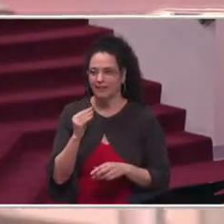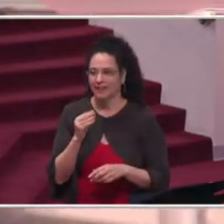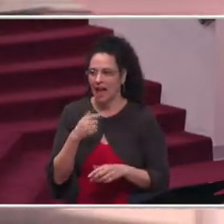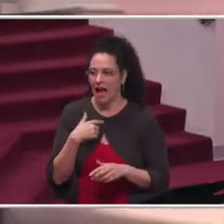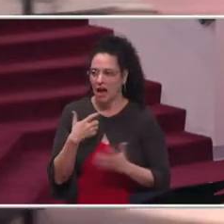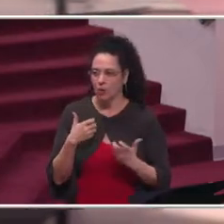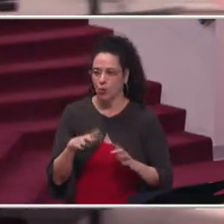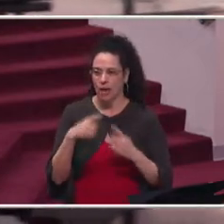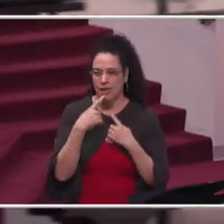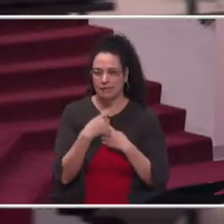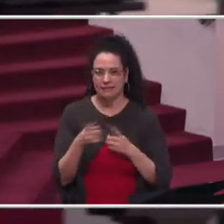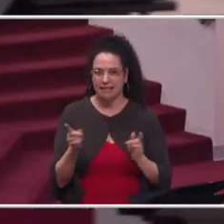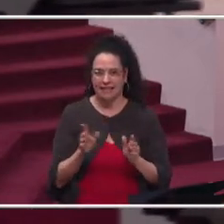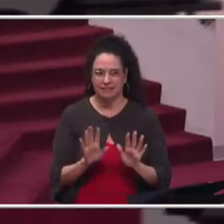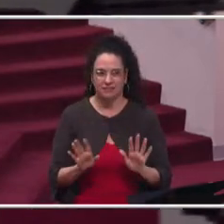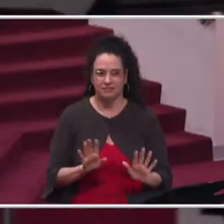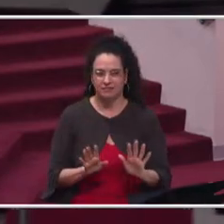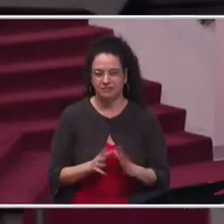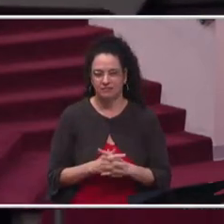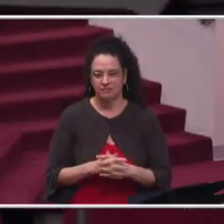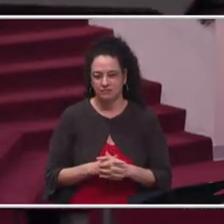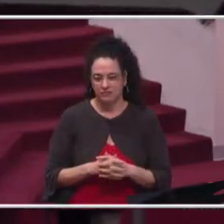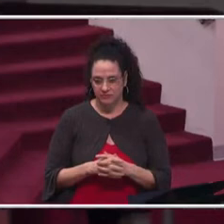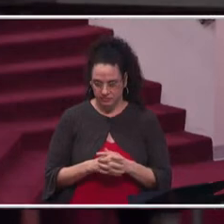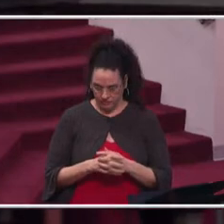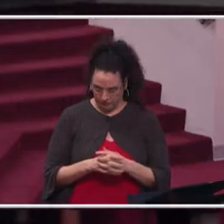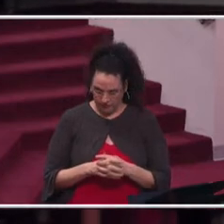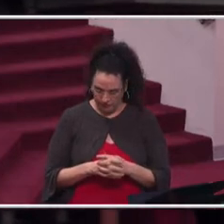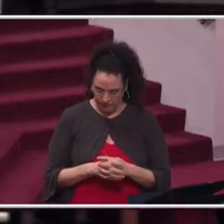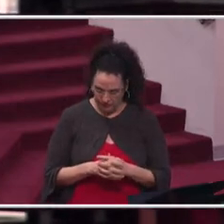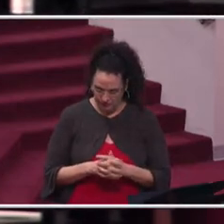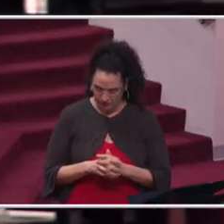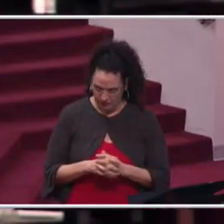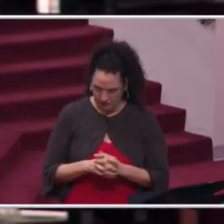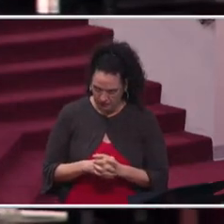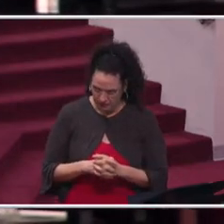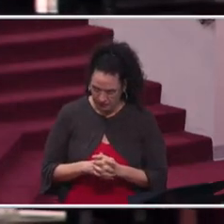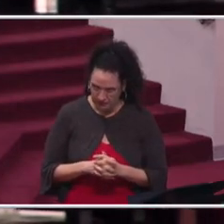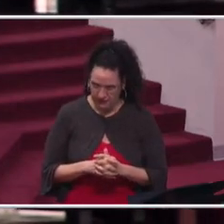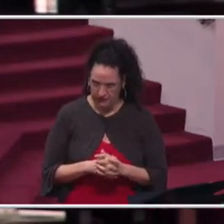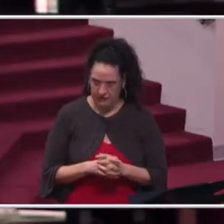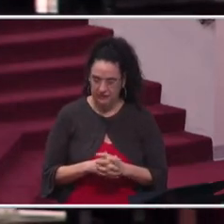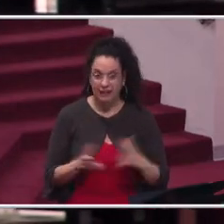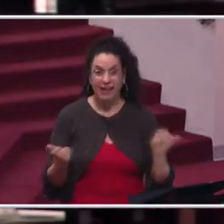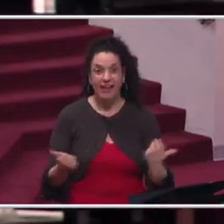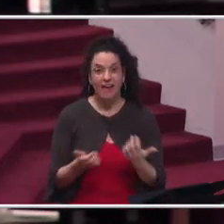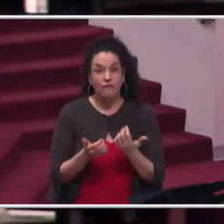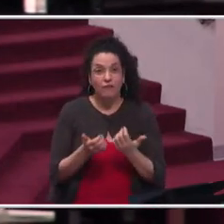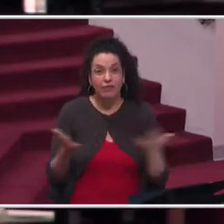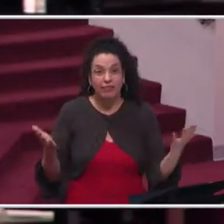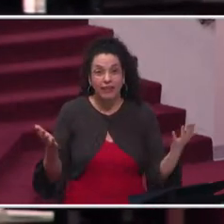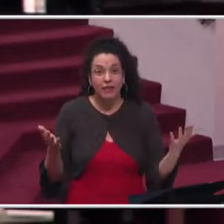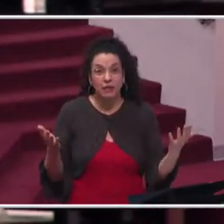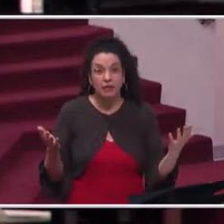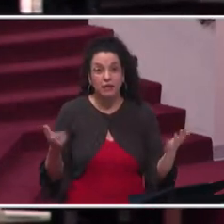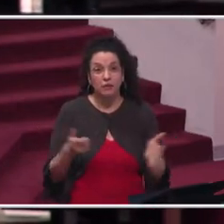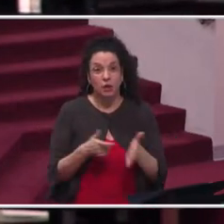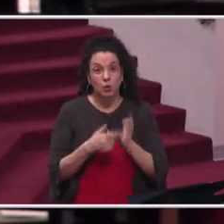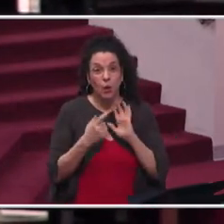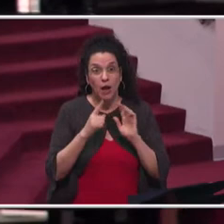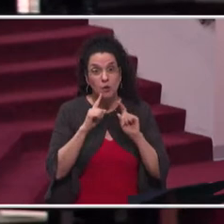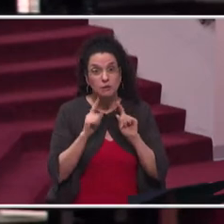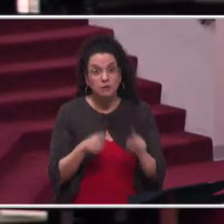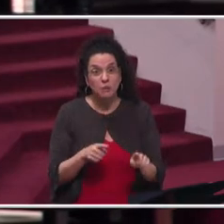You know, sometimes just, you know, everything does not require a response.